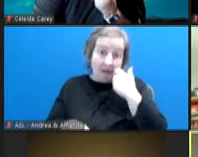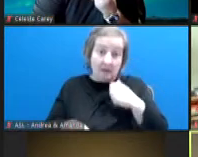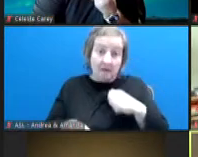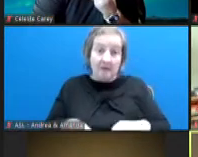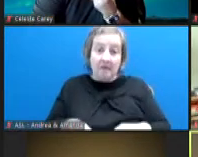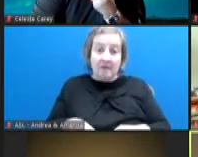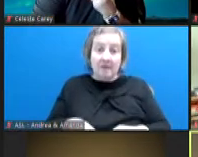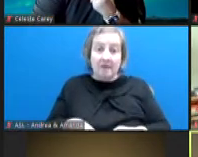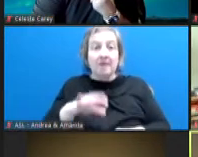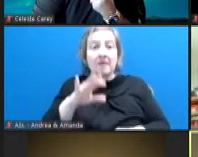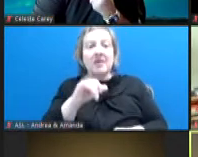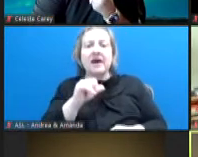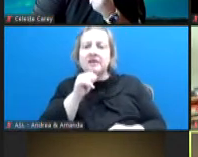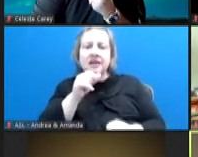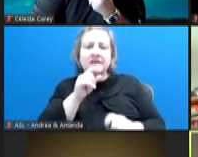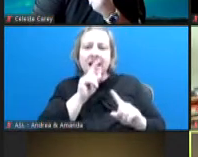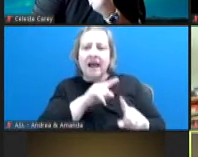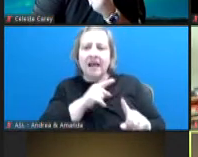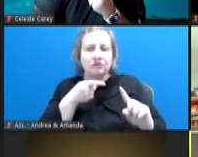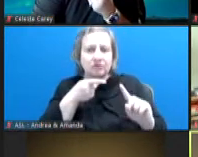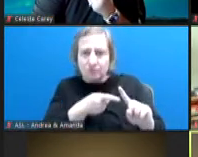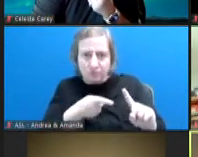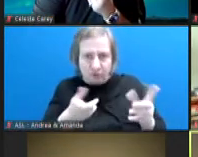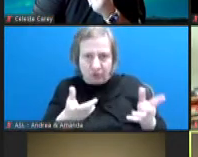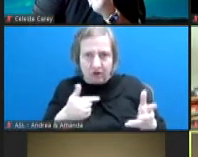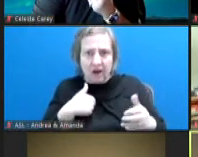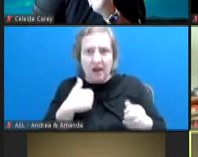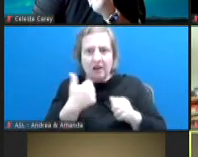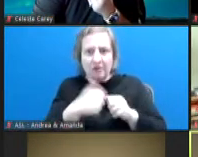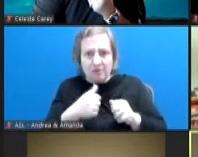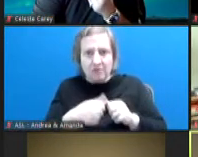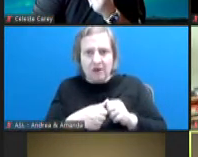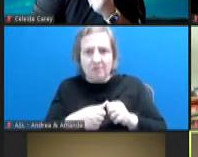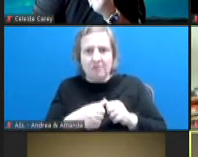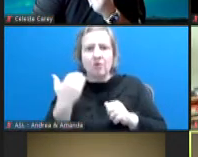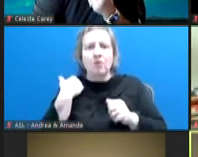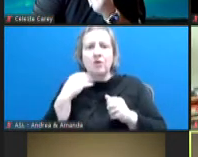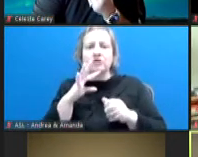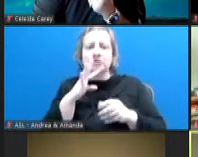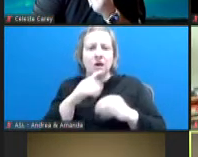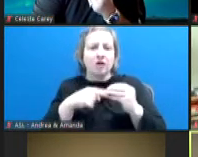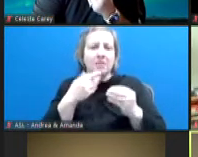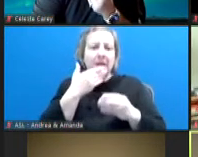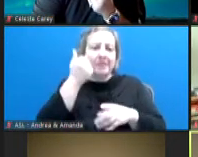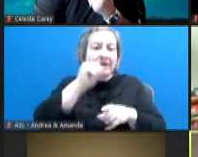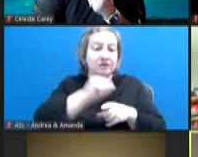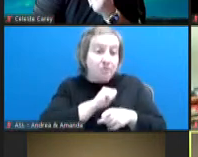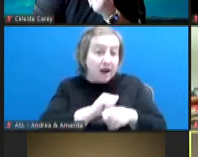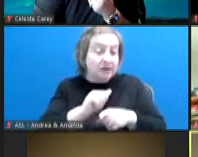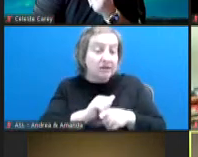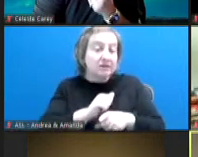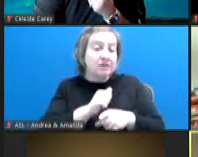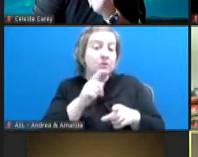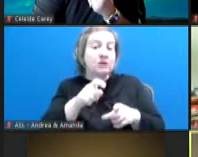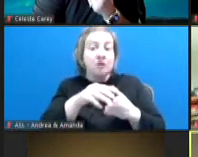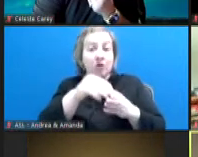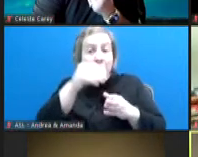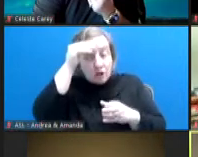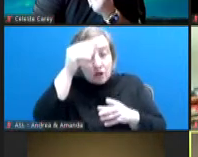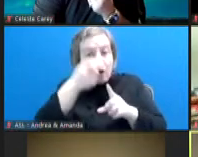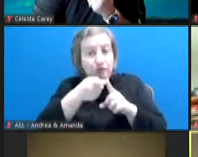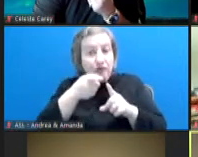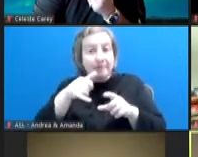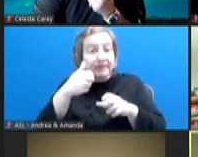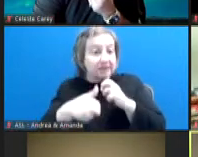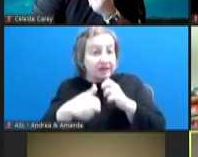that doesn't get to the point of, you know, I mean, I remember there was talk about best practices, let's learn from some of these issues,